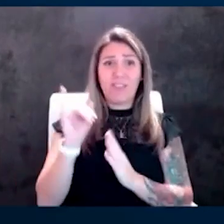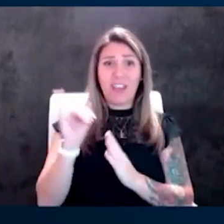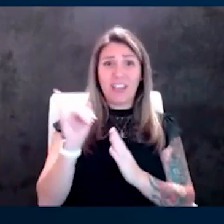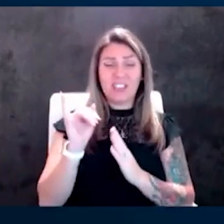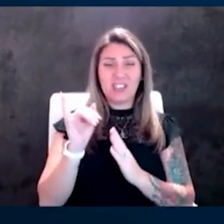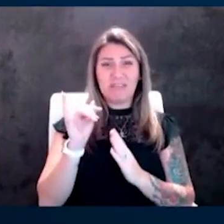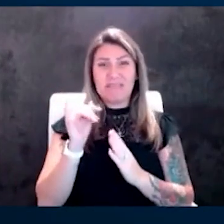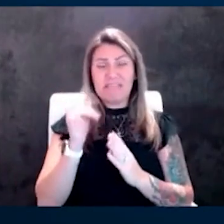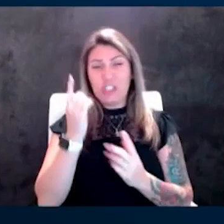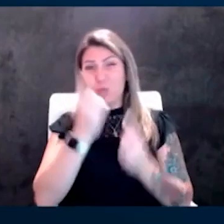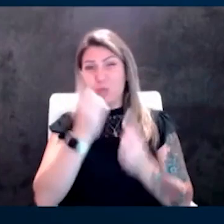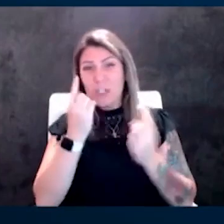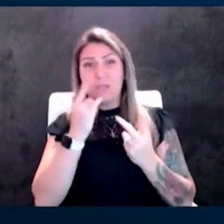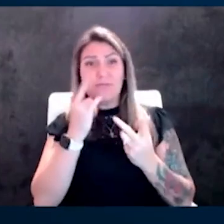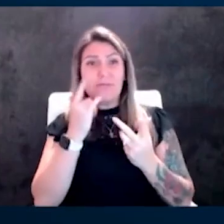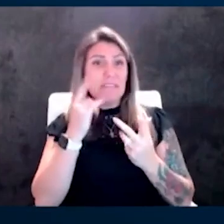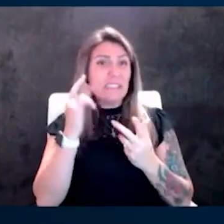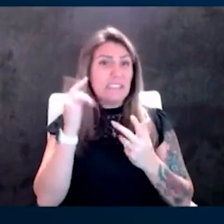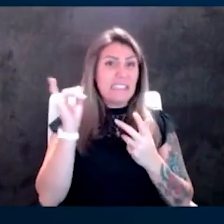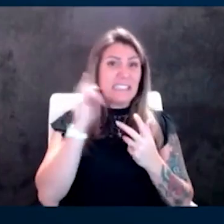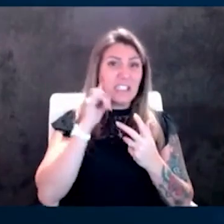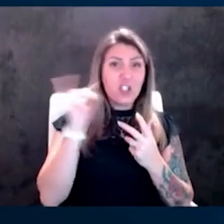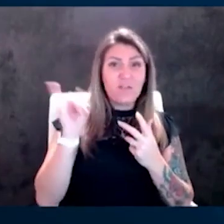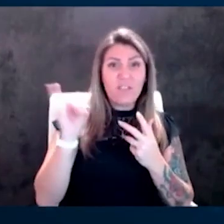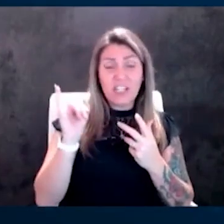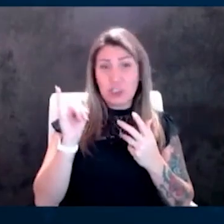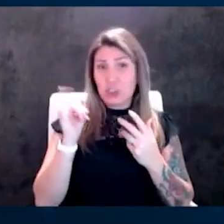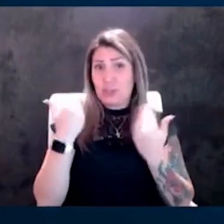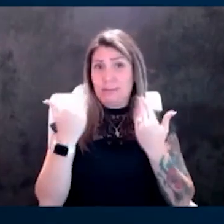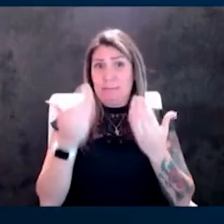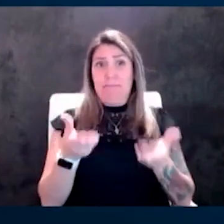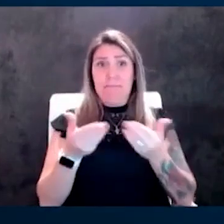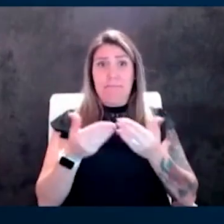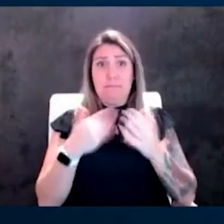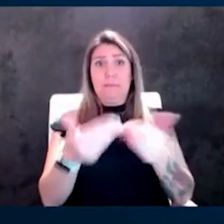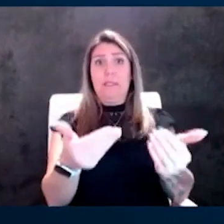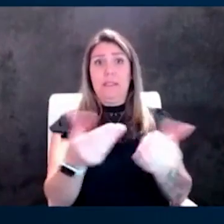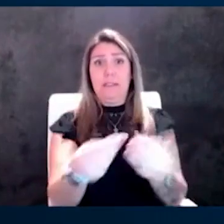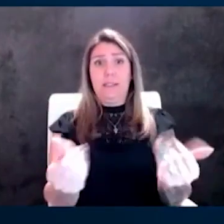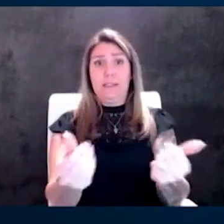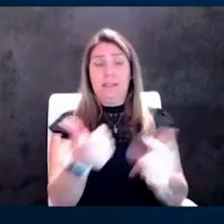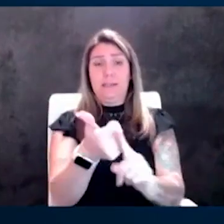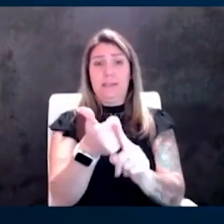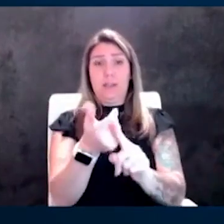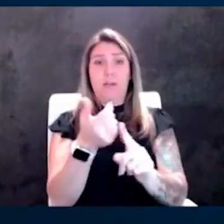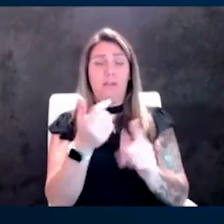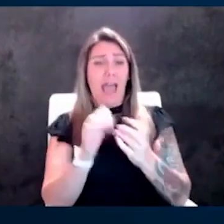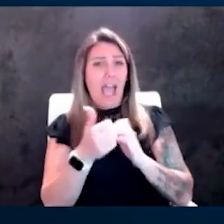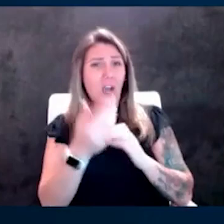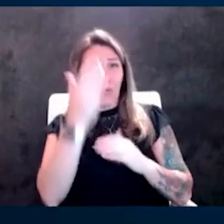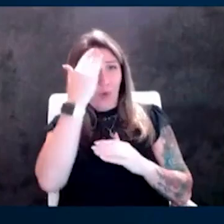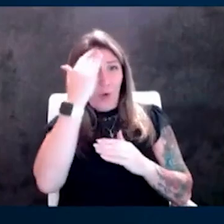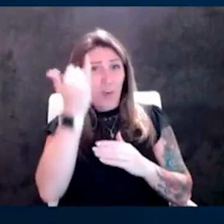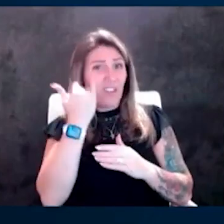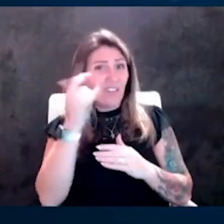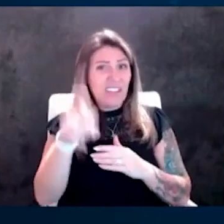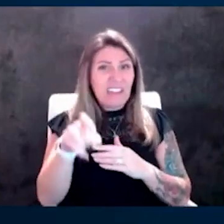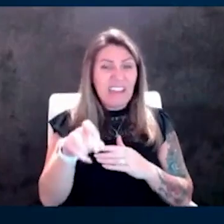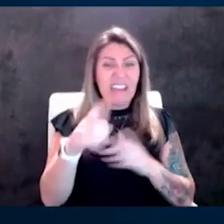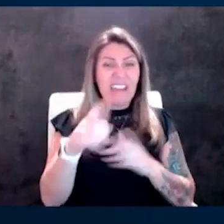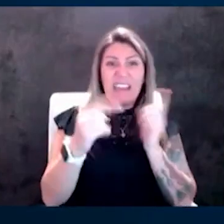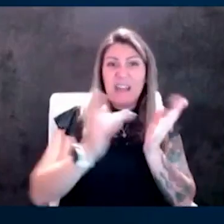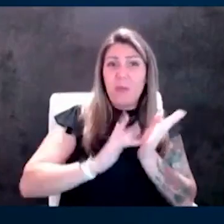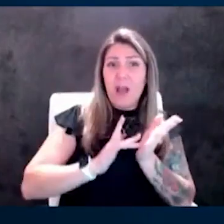ear infection run its course if you think your child has an ear infection, and then how do you know if they need an antibiotic or if it's safe to let it run its